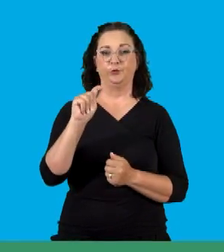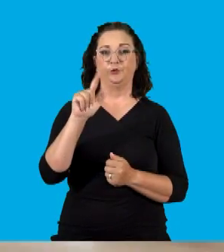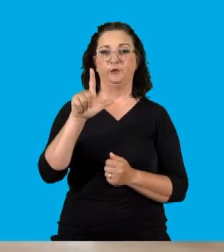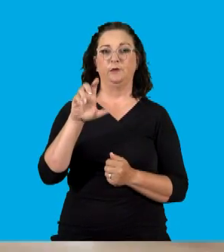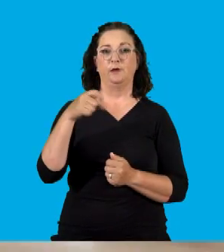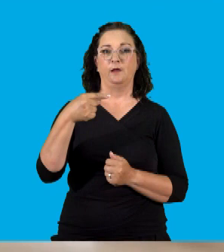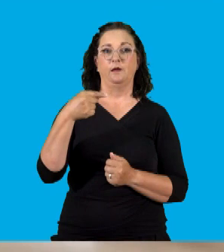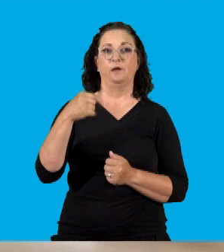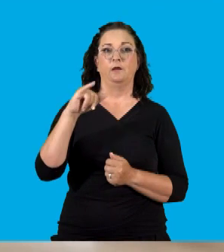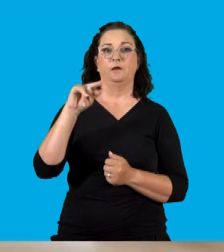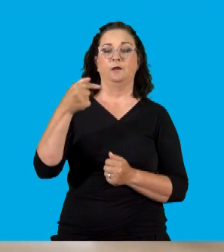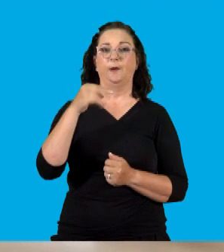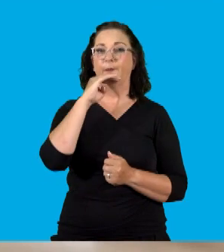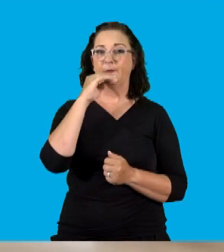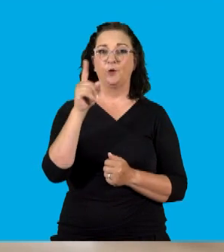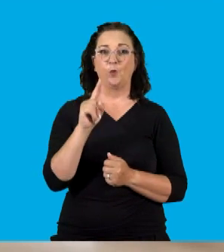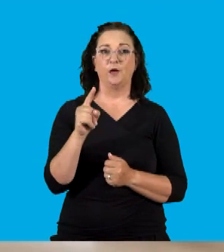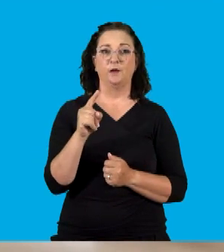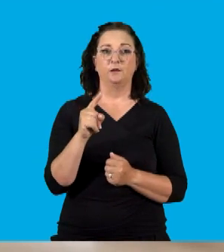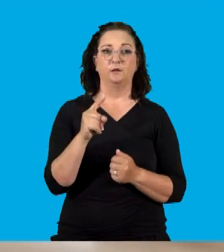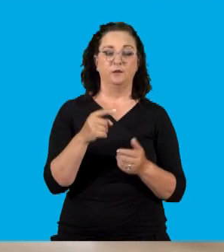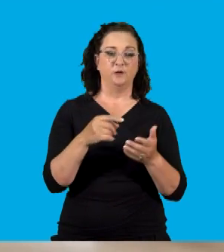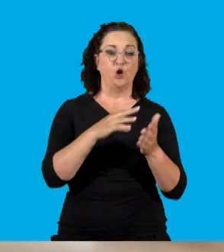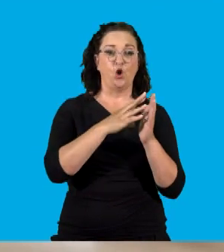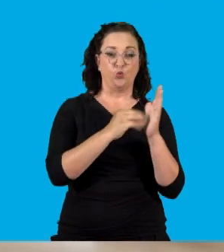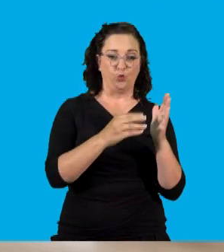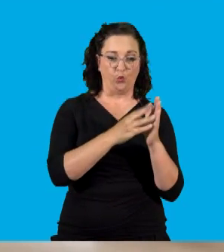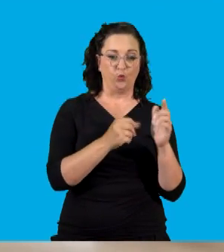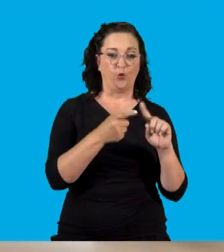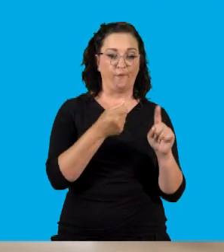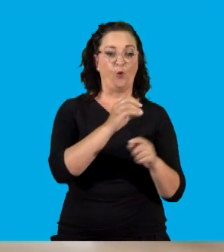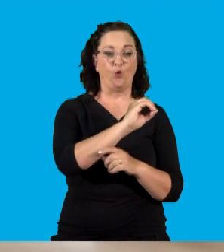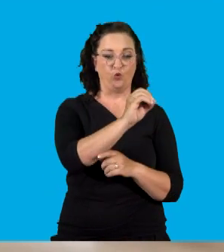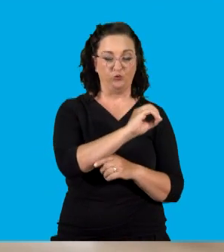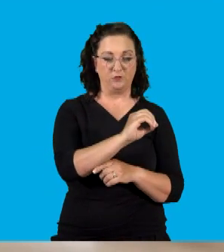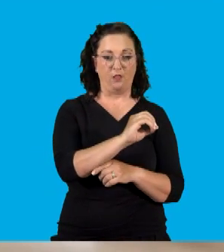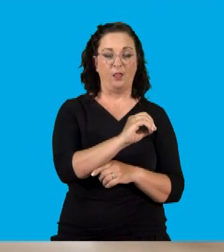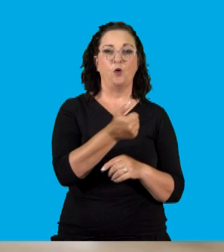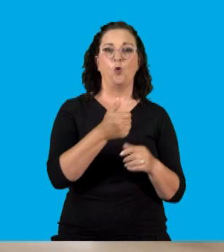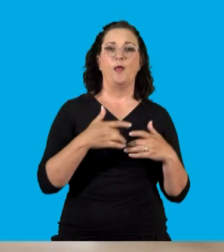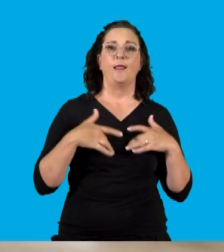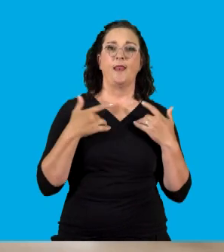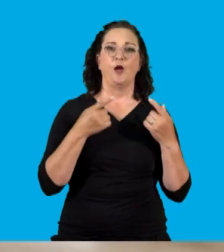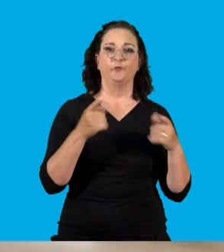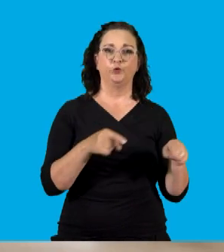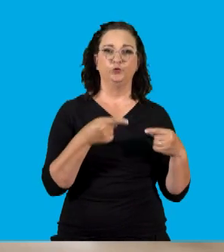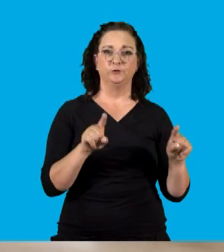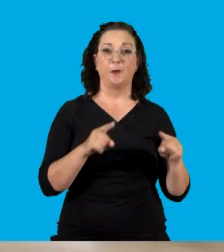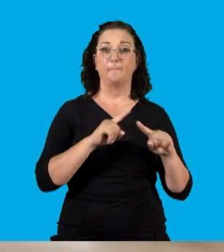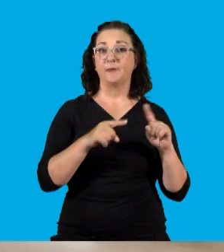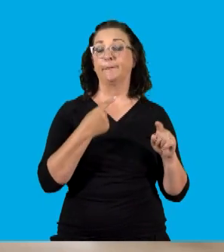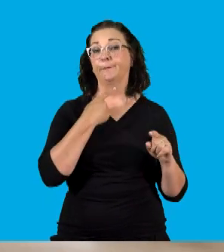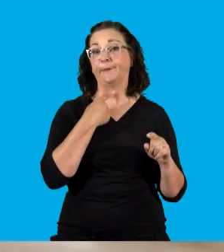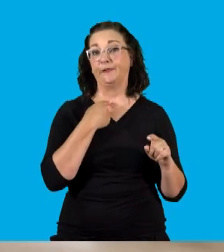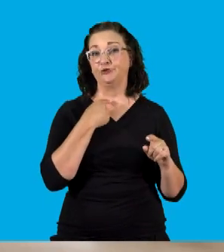bootlegging, we are referring to the recording of the original performance or of live music without